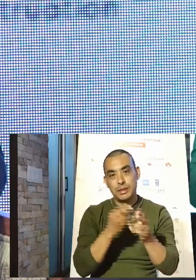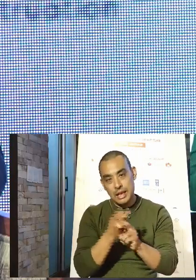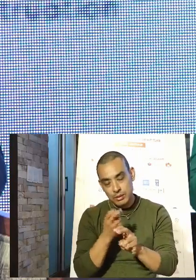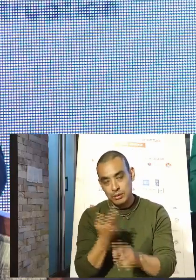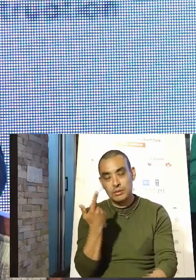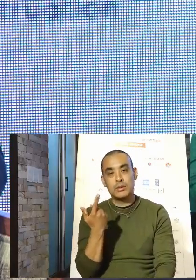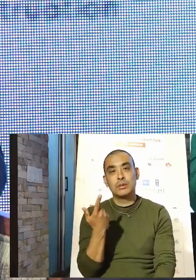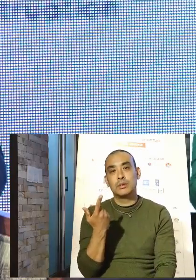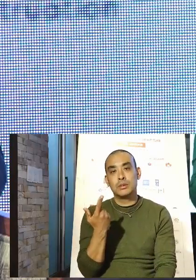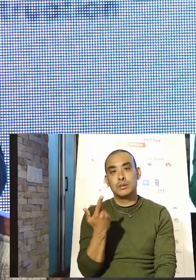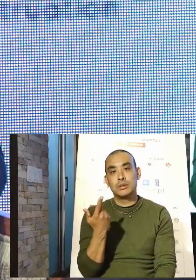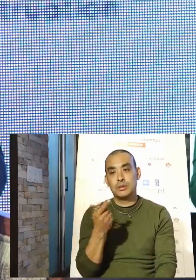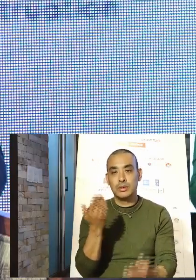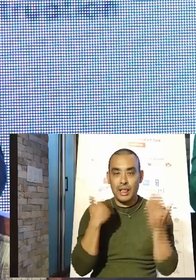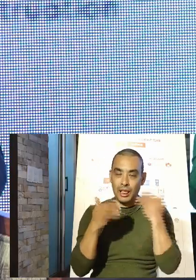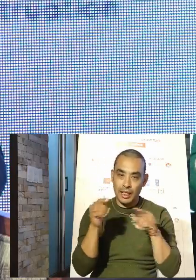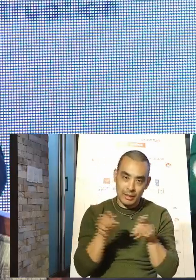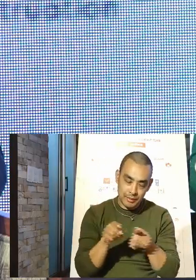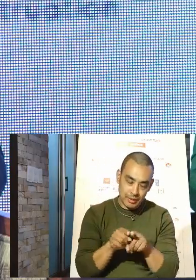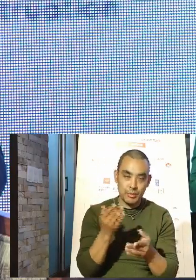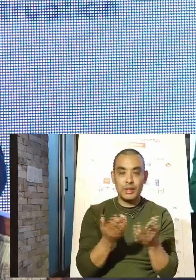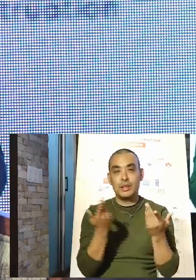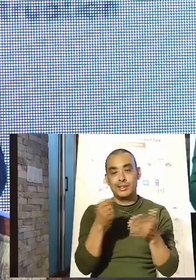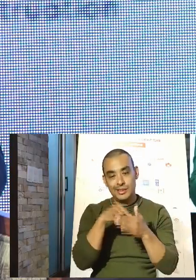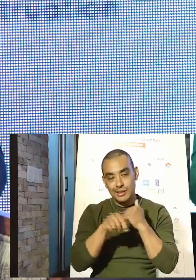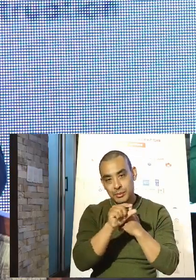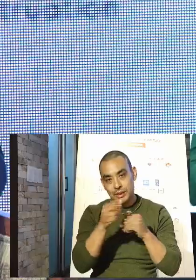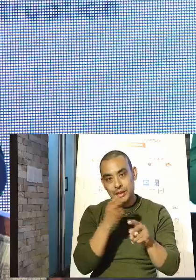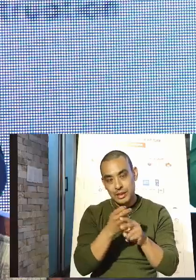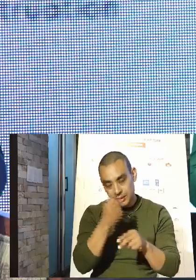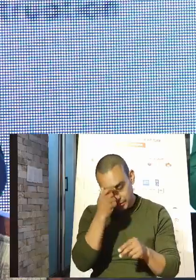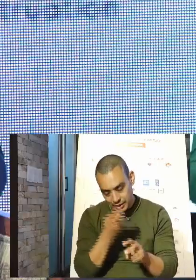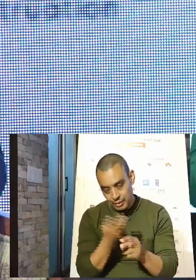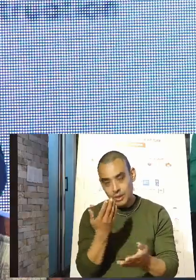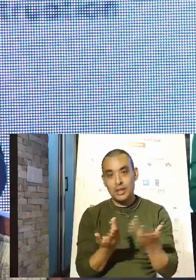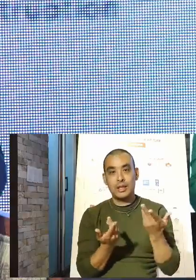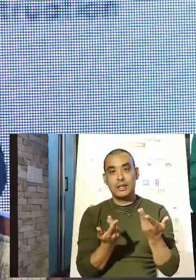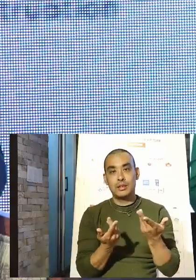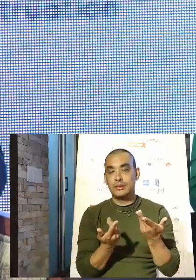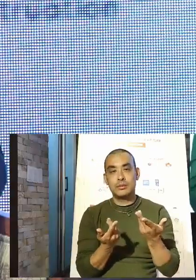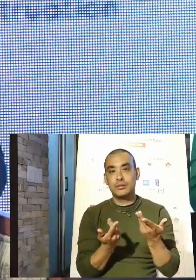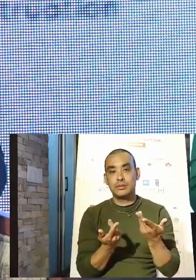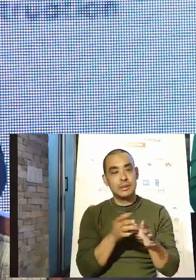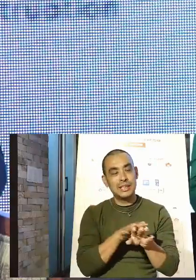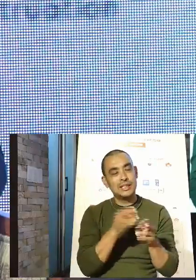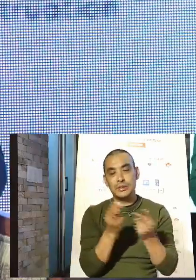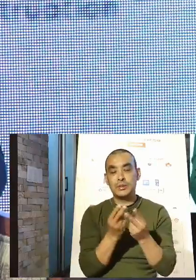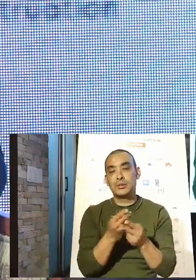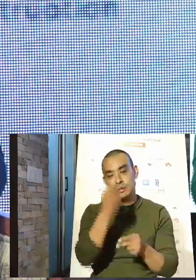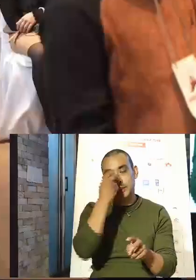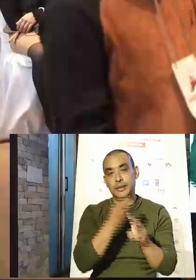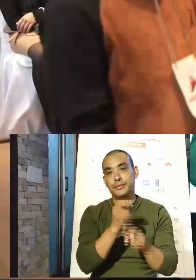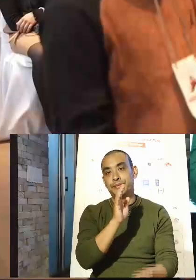that be harassment, whether that be they're no longer allowed to use the community water tap. There are very practical, pragmatic reasons,